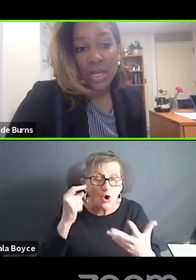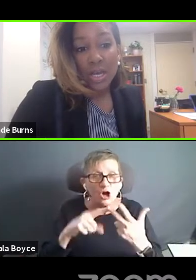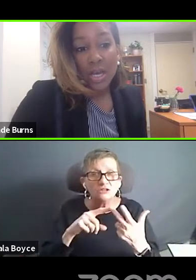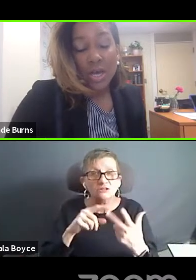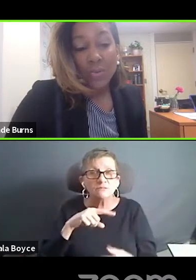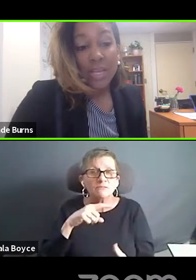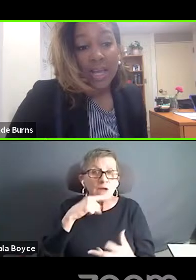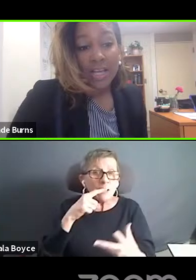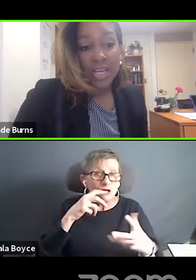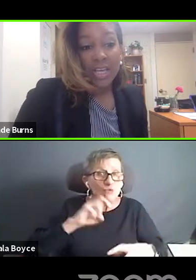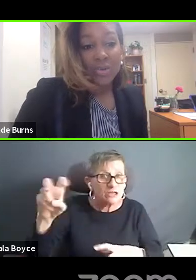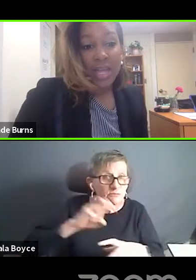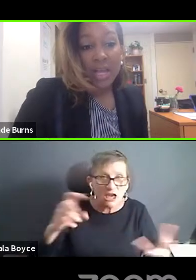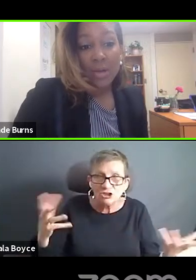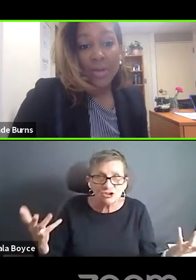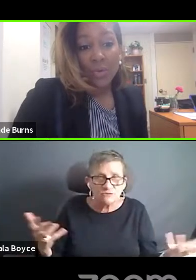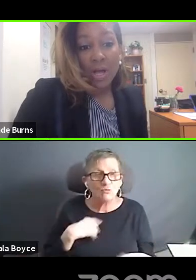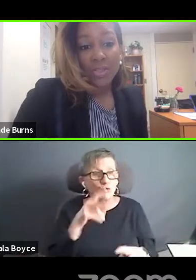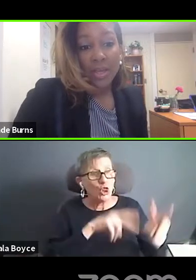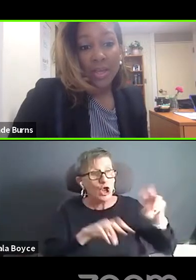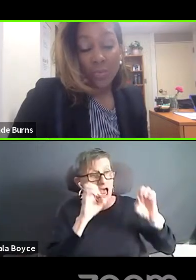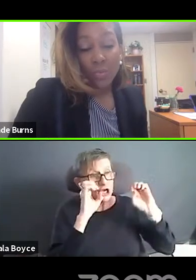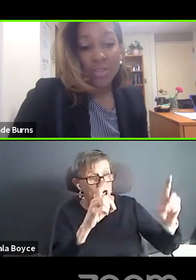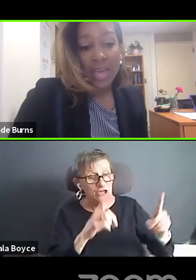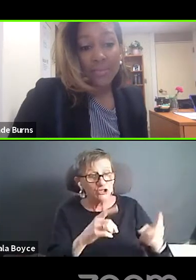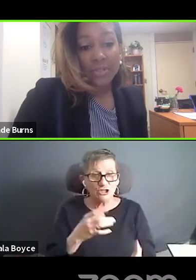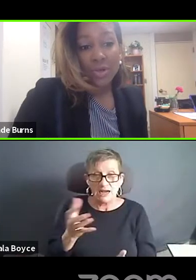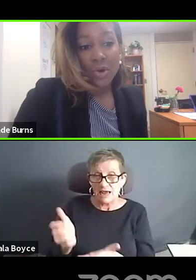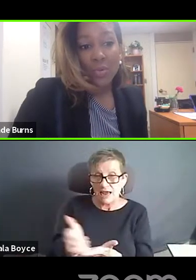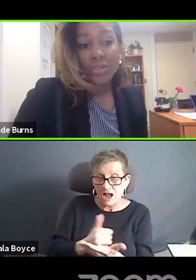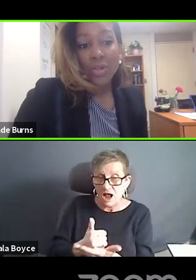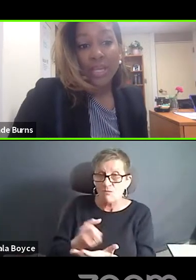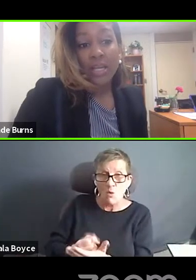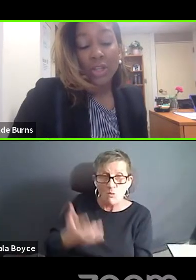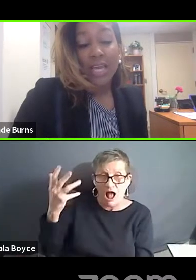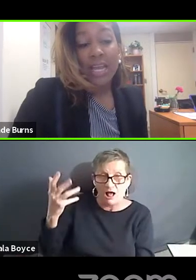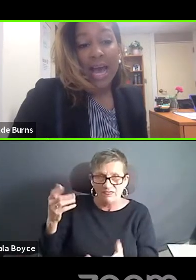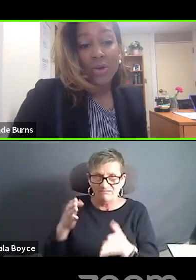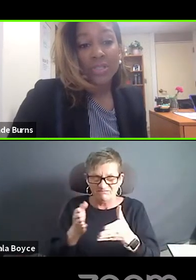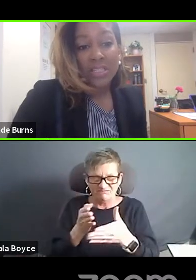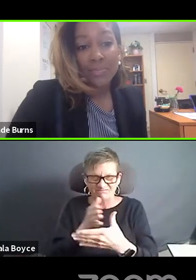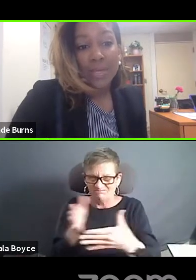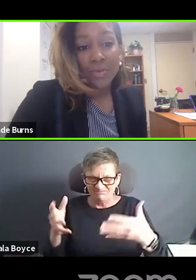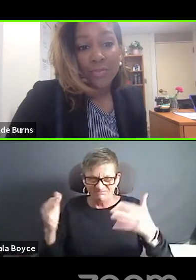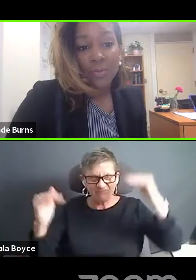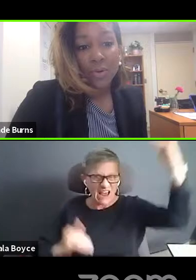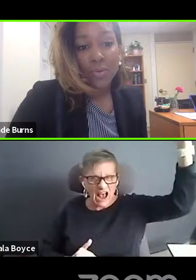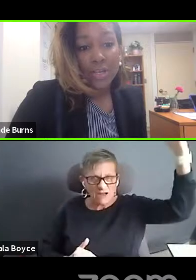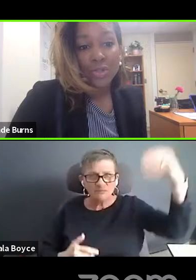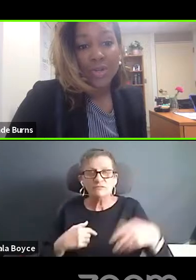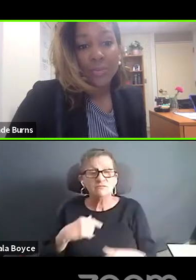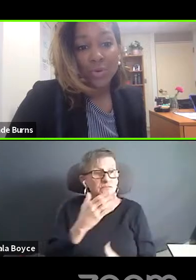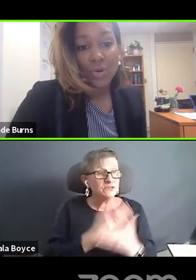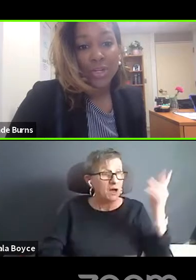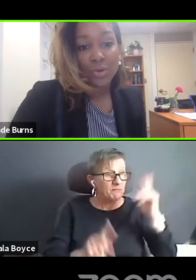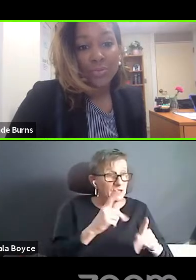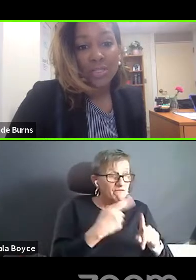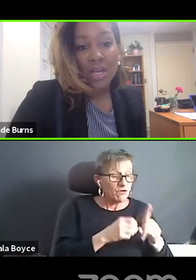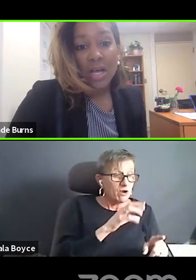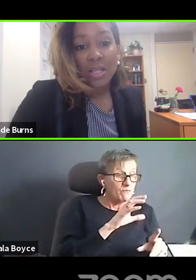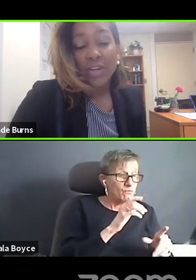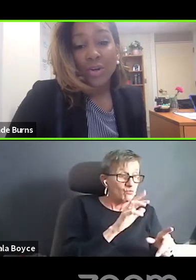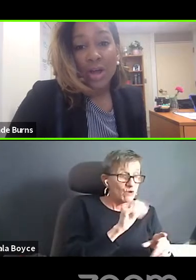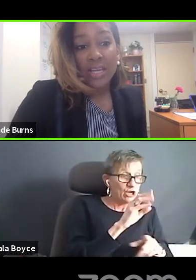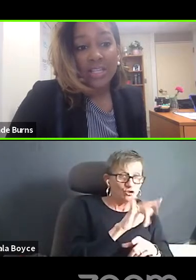transportation. We look at educational income and wealth gaps. We also look at housing. Some people from racial and ethnic minority